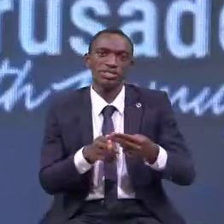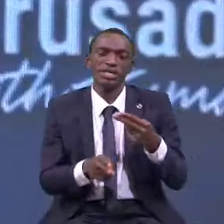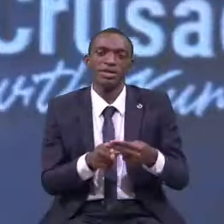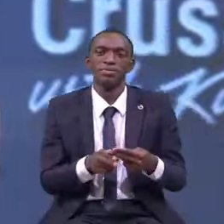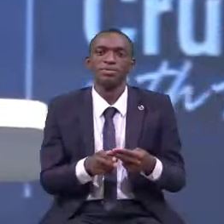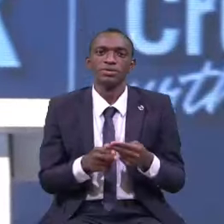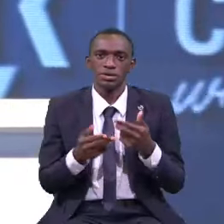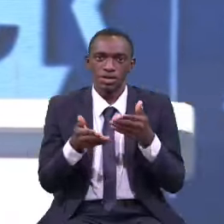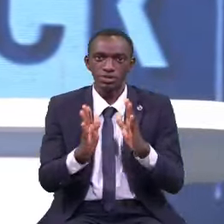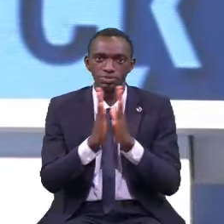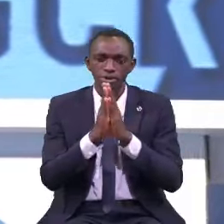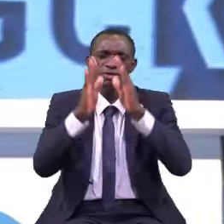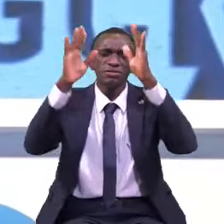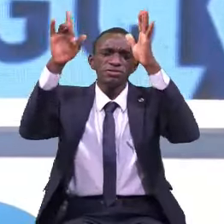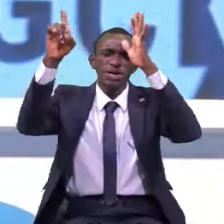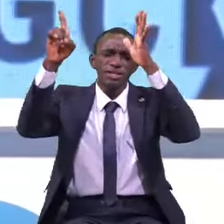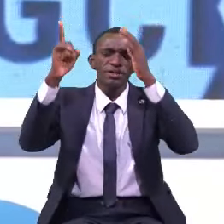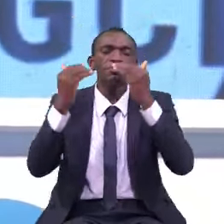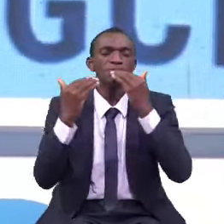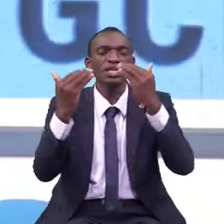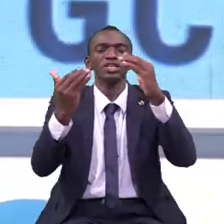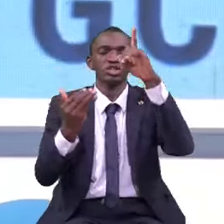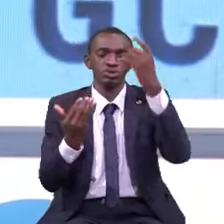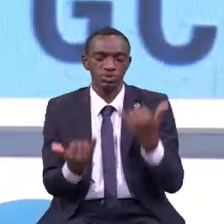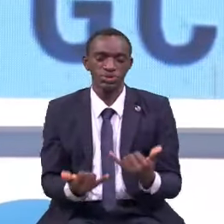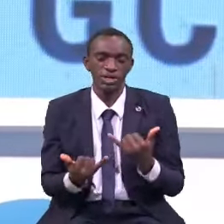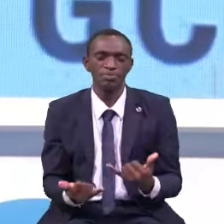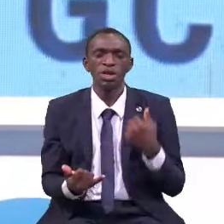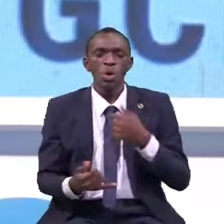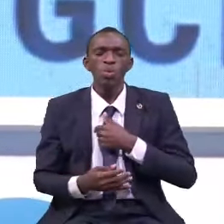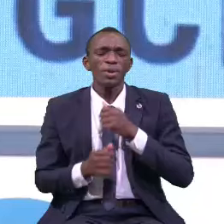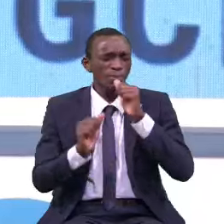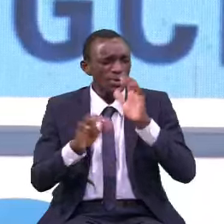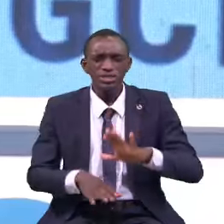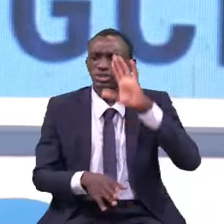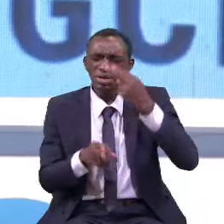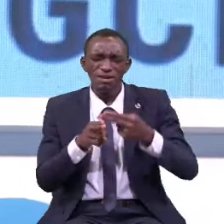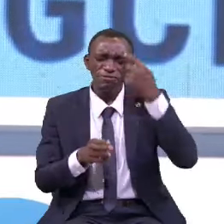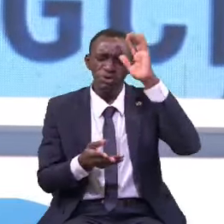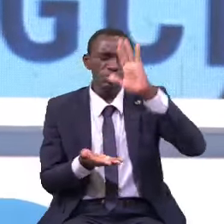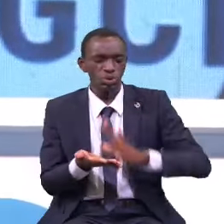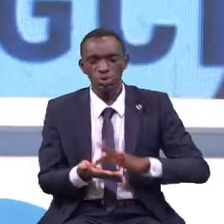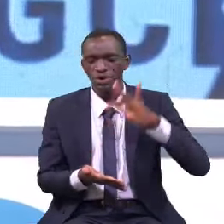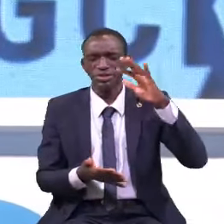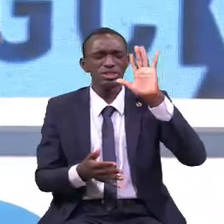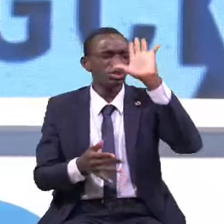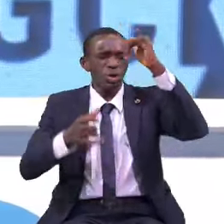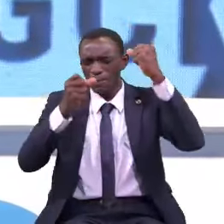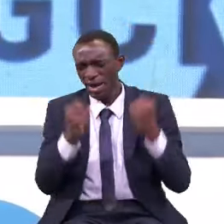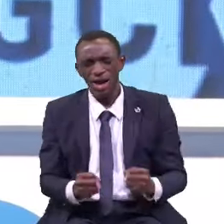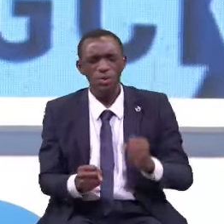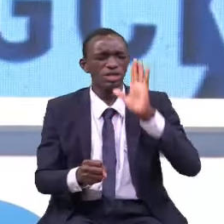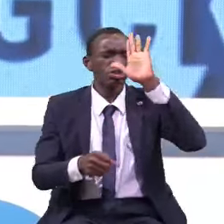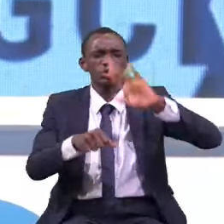Father, we thank you today. We bless your name for your glory, for your power, for your